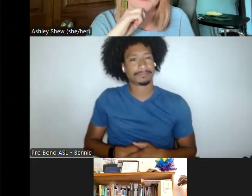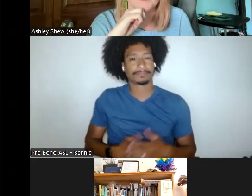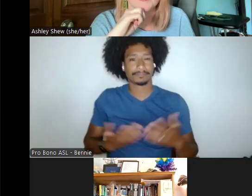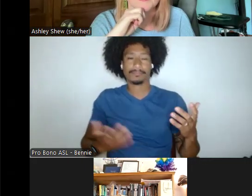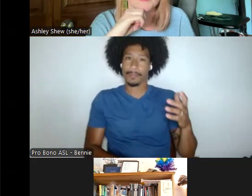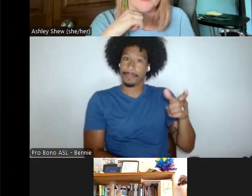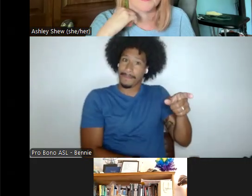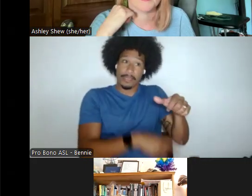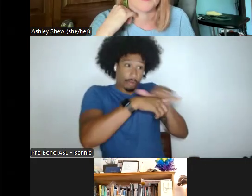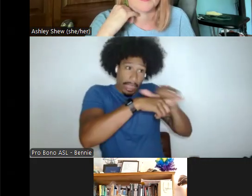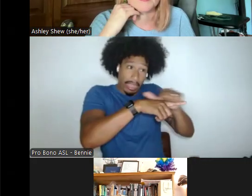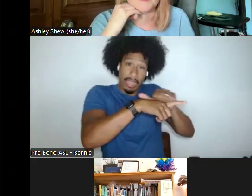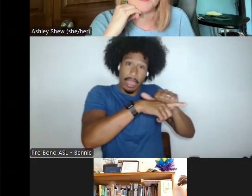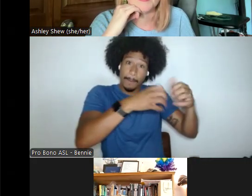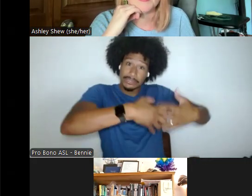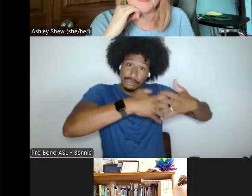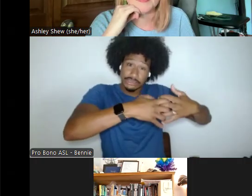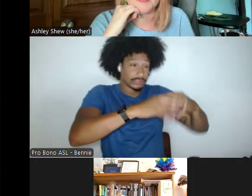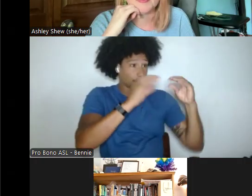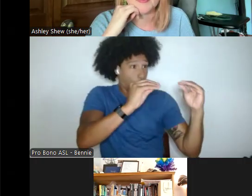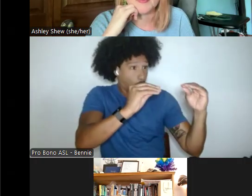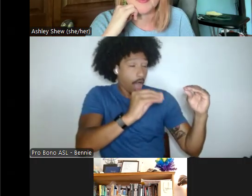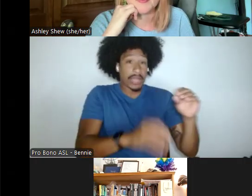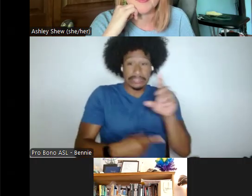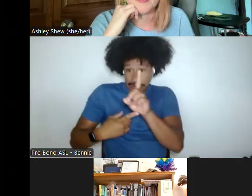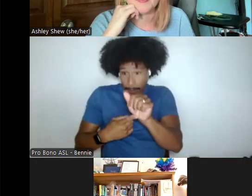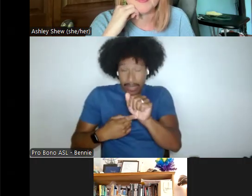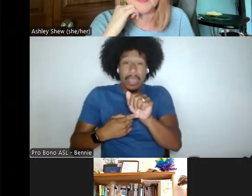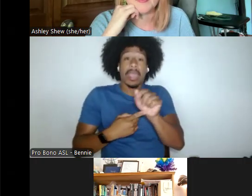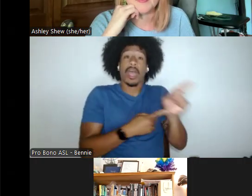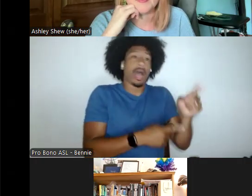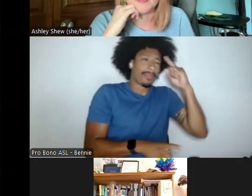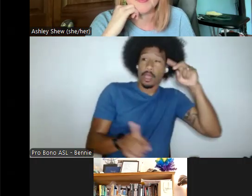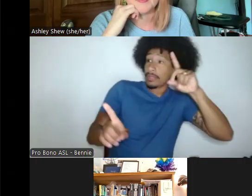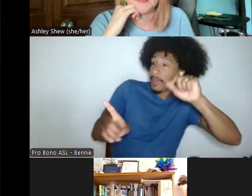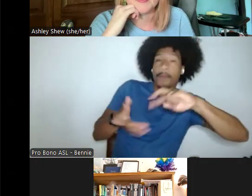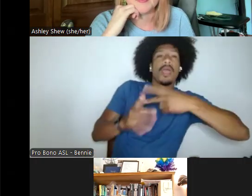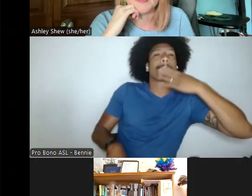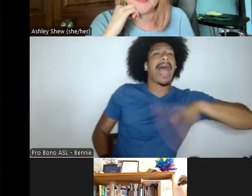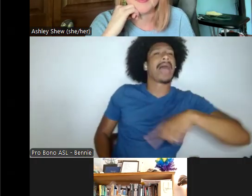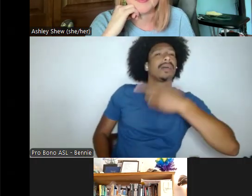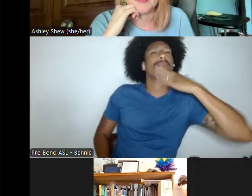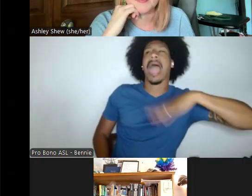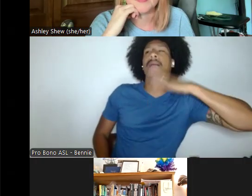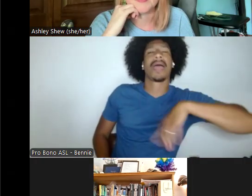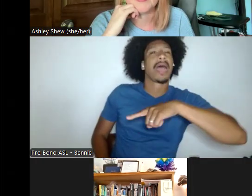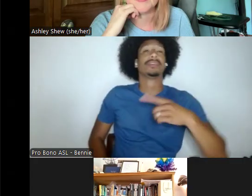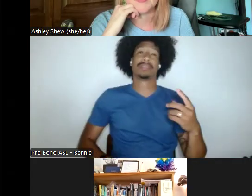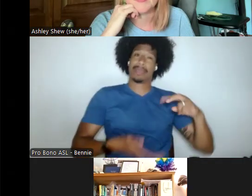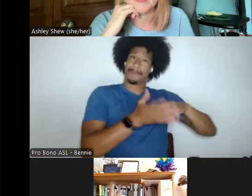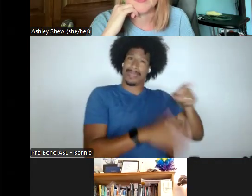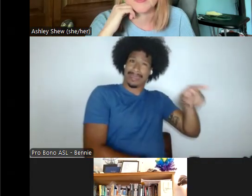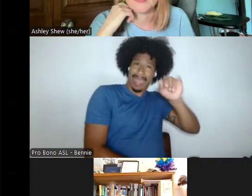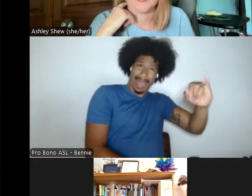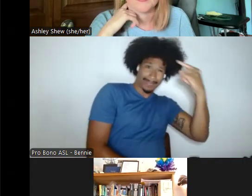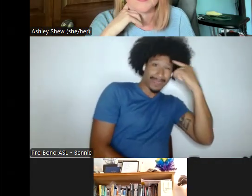on equals bad ability. And so if somebody mentions disability in a resume, well, then they must have bad ability.